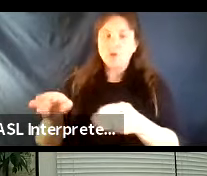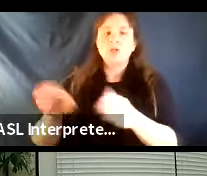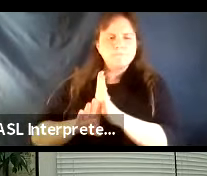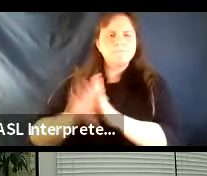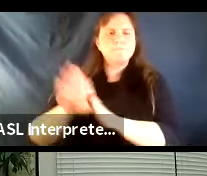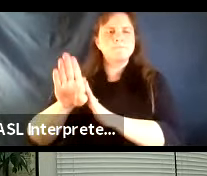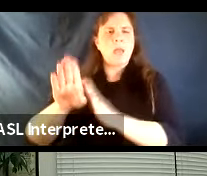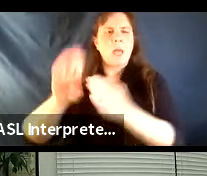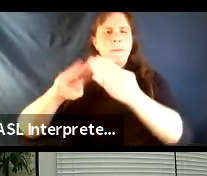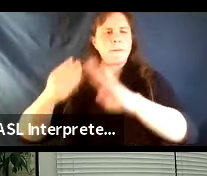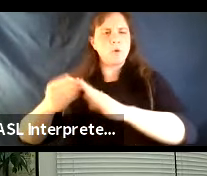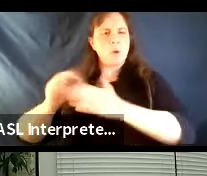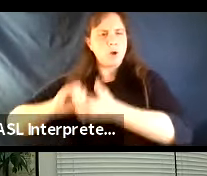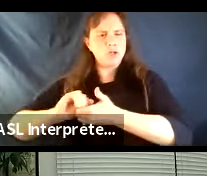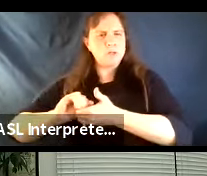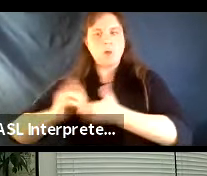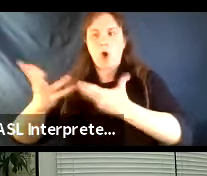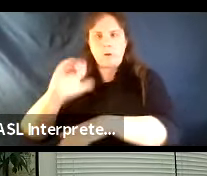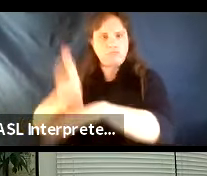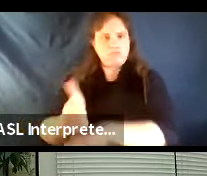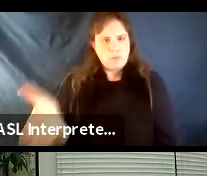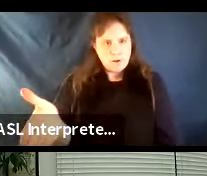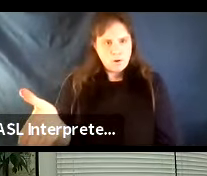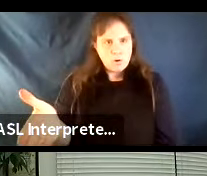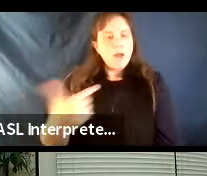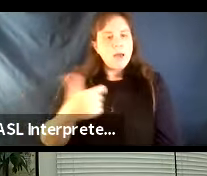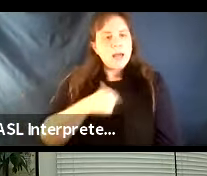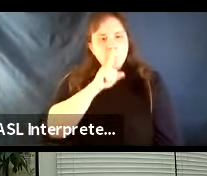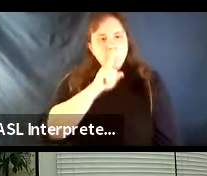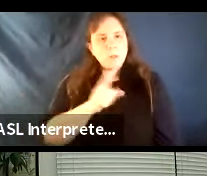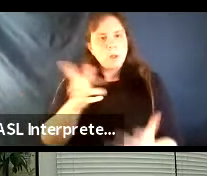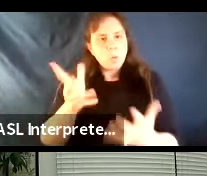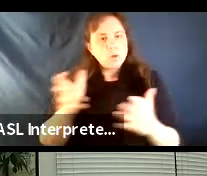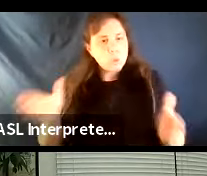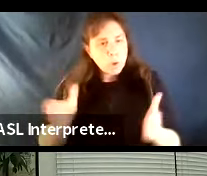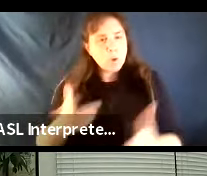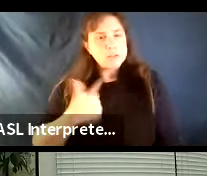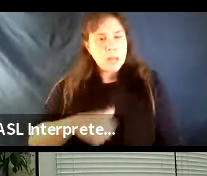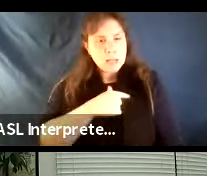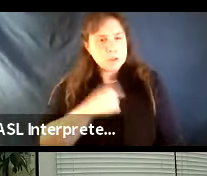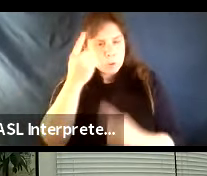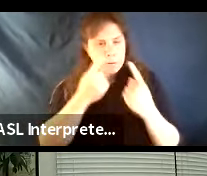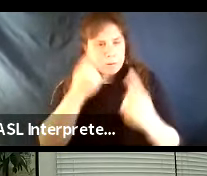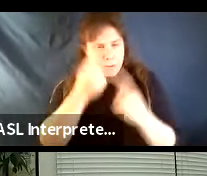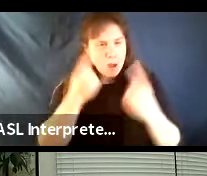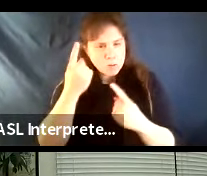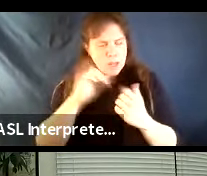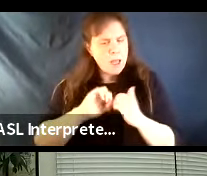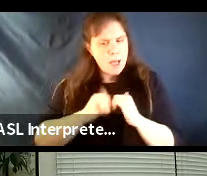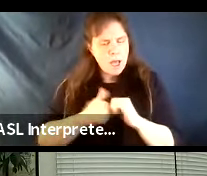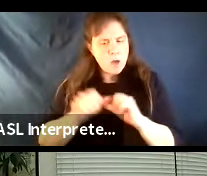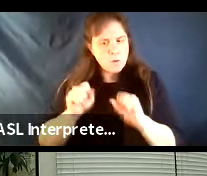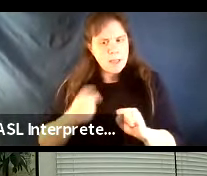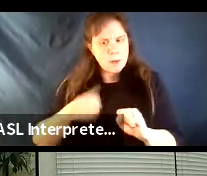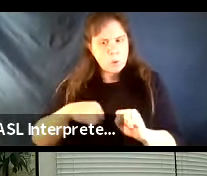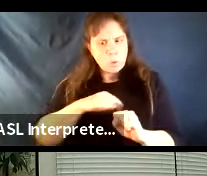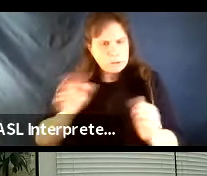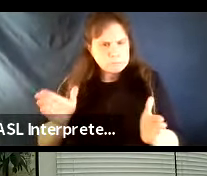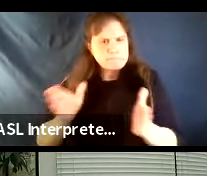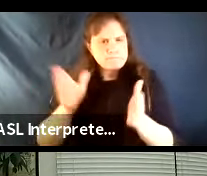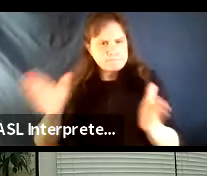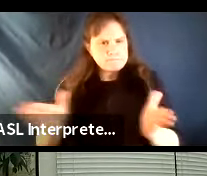exist. And I'd like to really encourage us to think about what are the ways to incentivize the kinds of partnerships